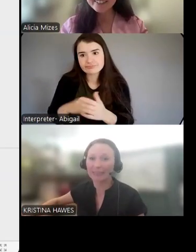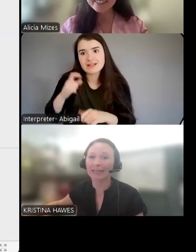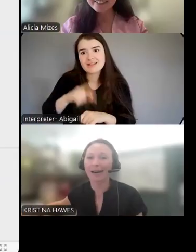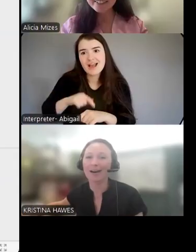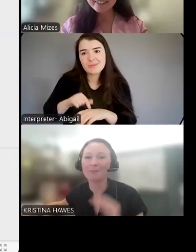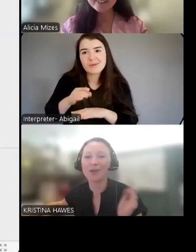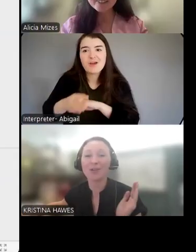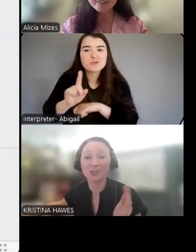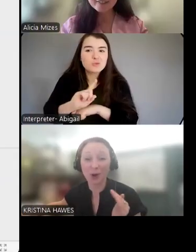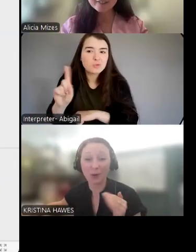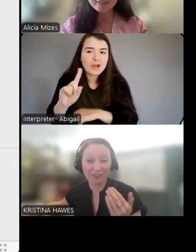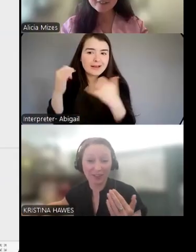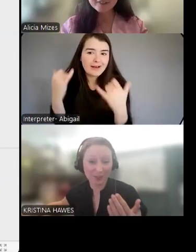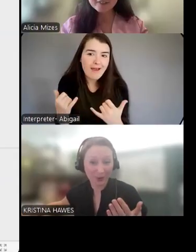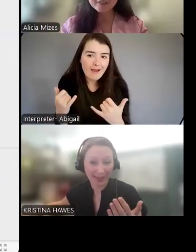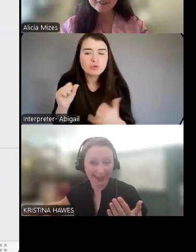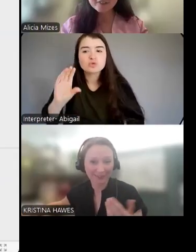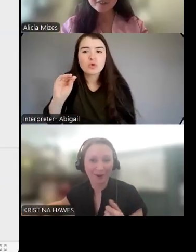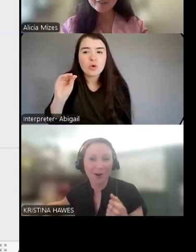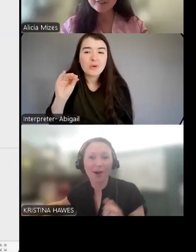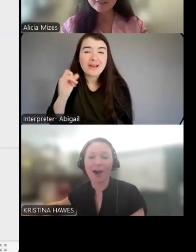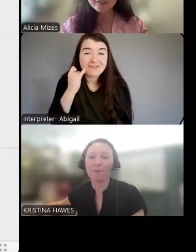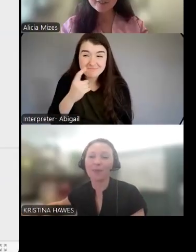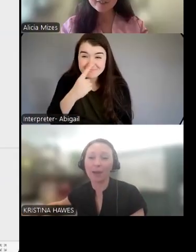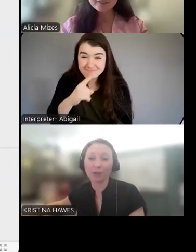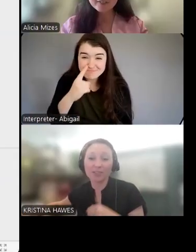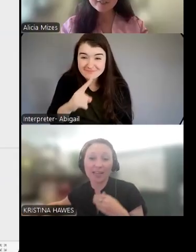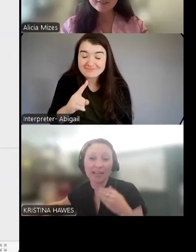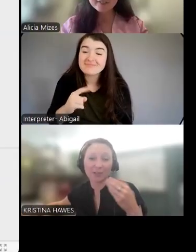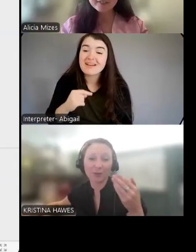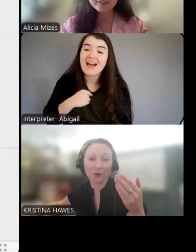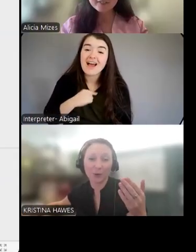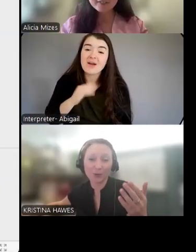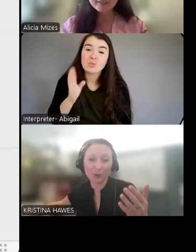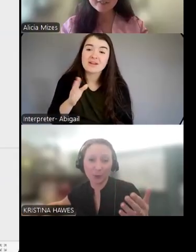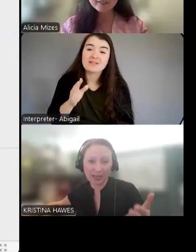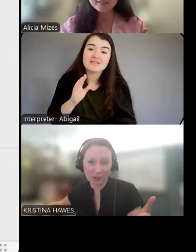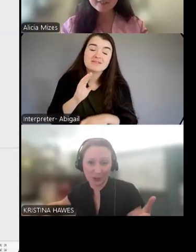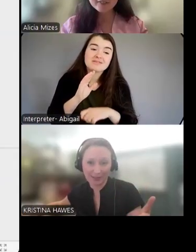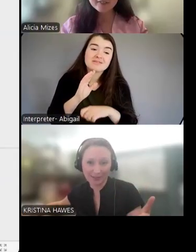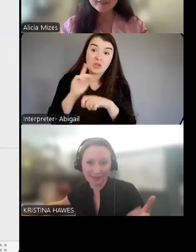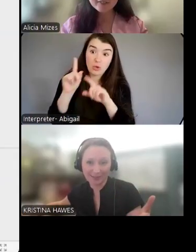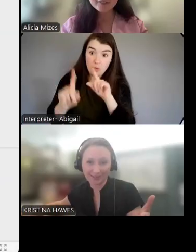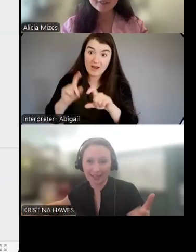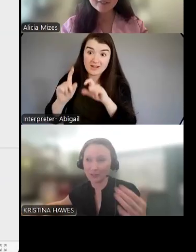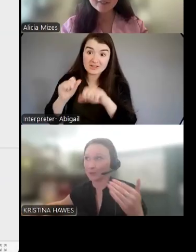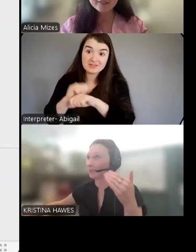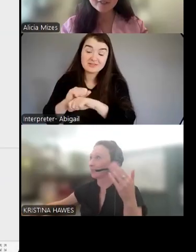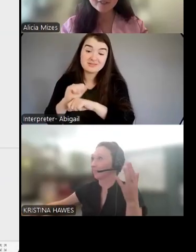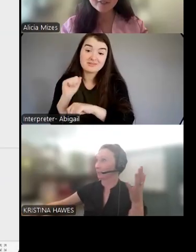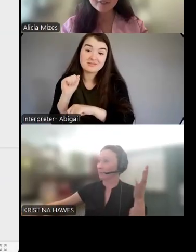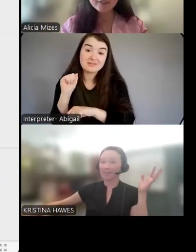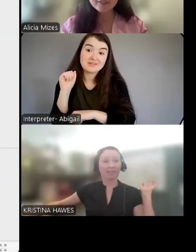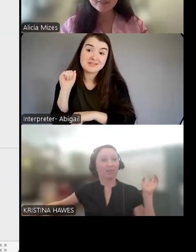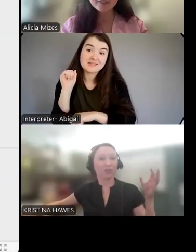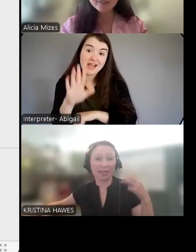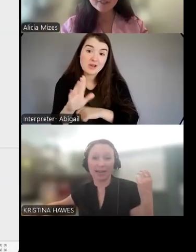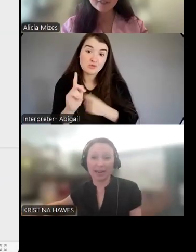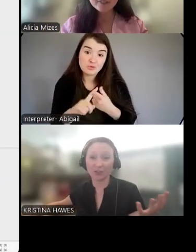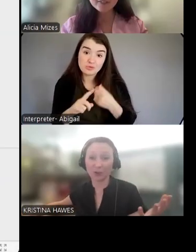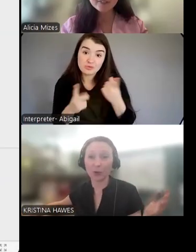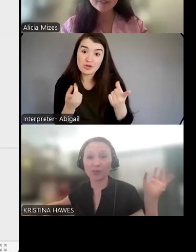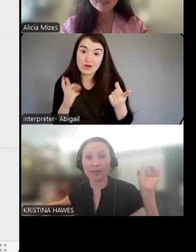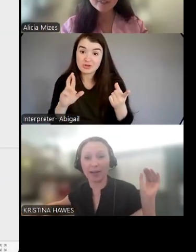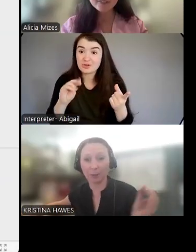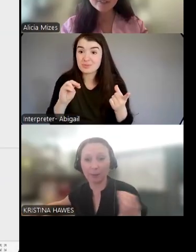now. So if it's okay, I will send those questions onto Dr. Mizes, and she